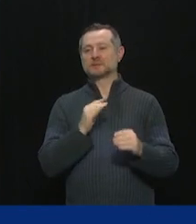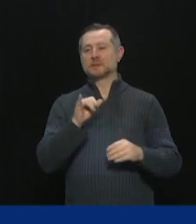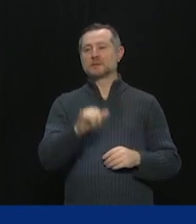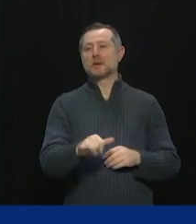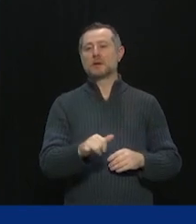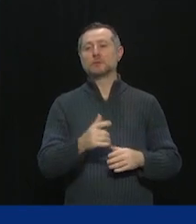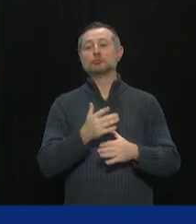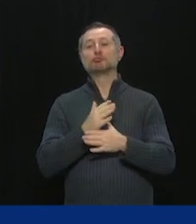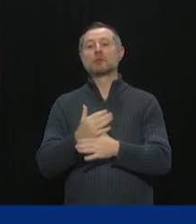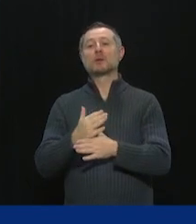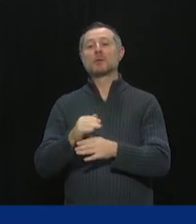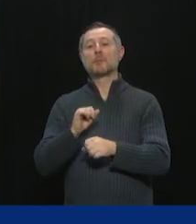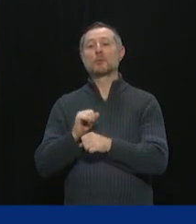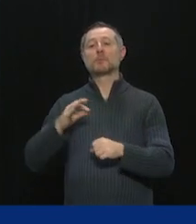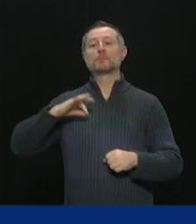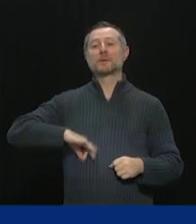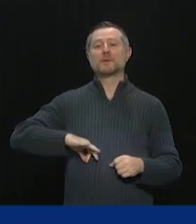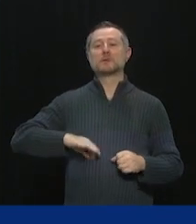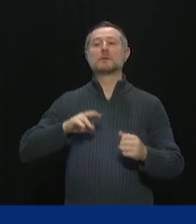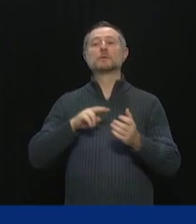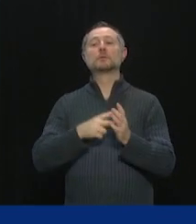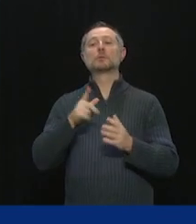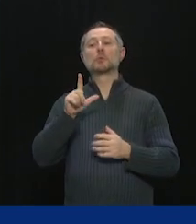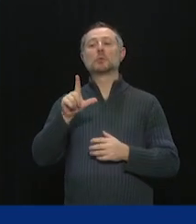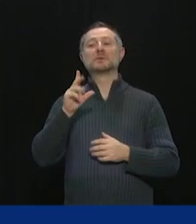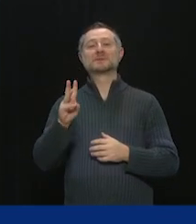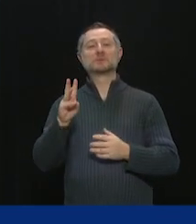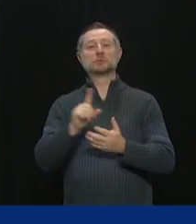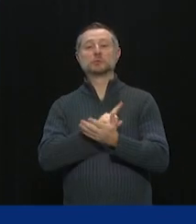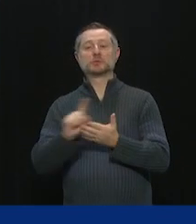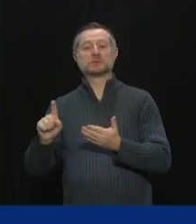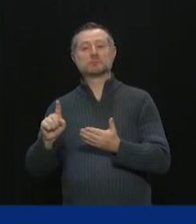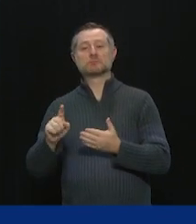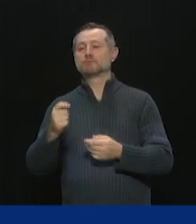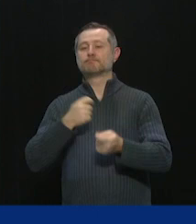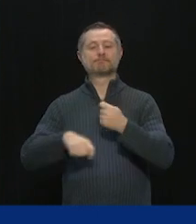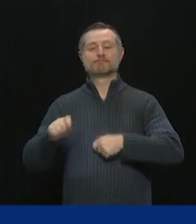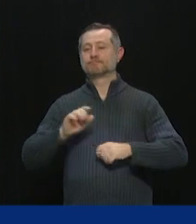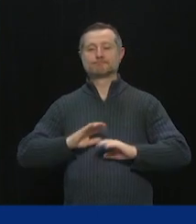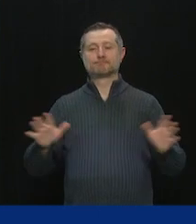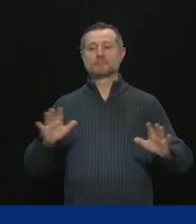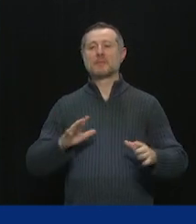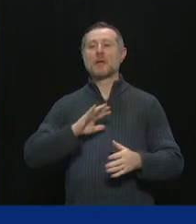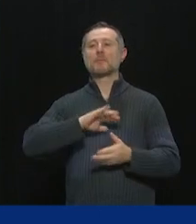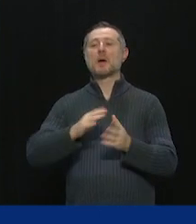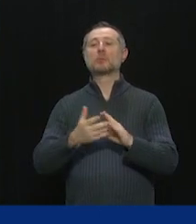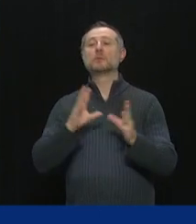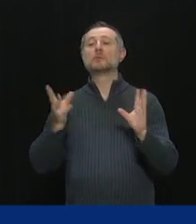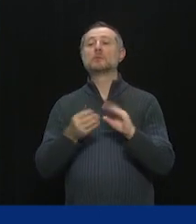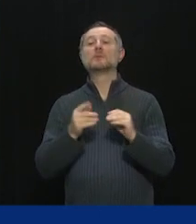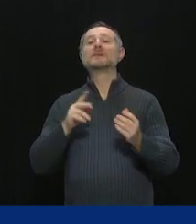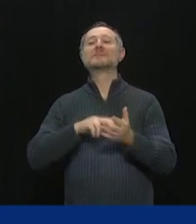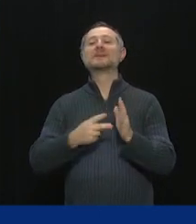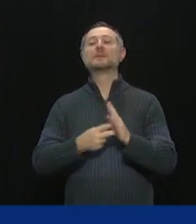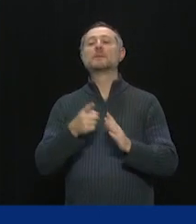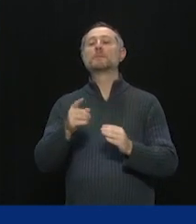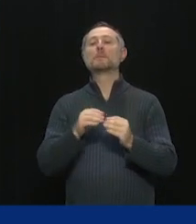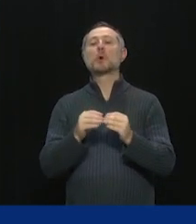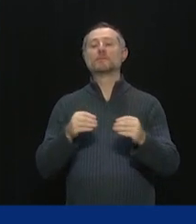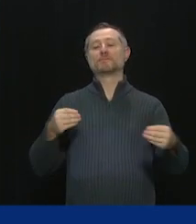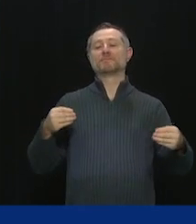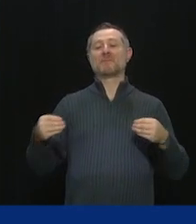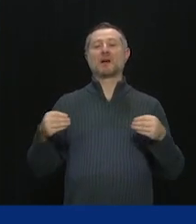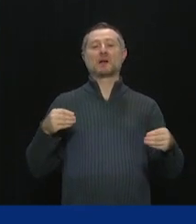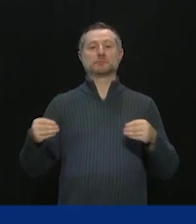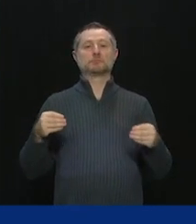work benefits from a strict 26 weeks to an amount equal to 26 worth of benefits. meaning workers can be more flexible, whether they're in the gig